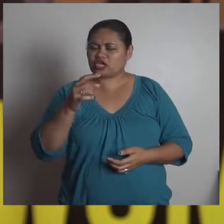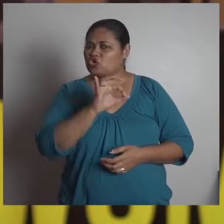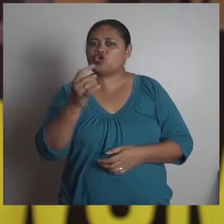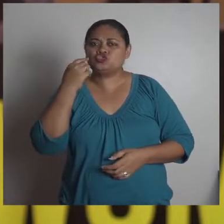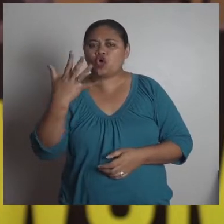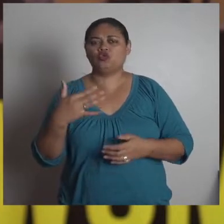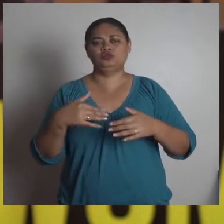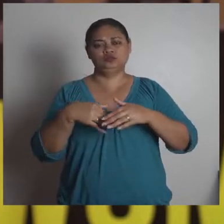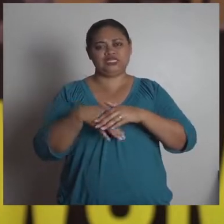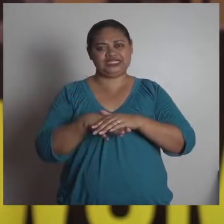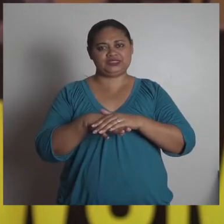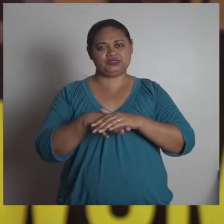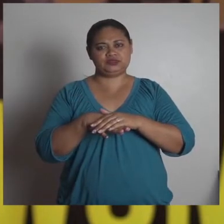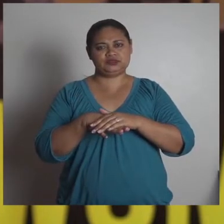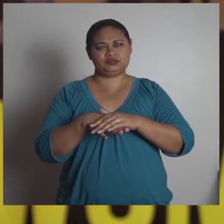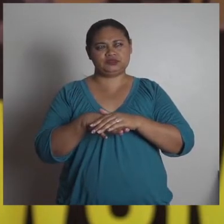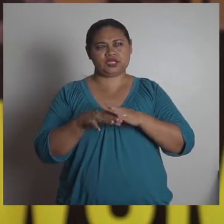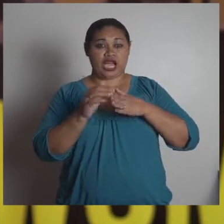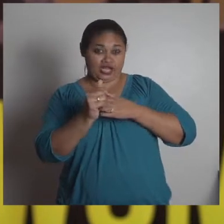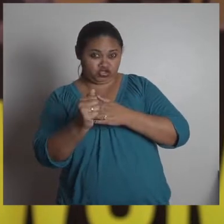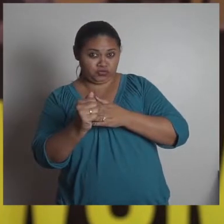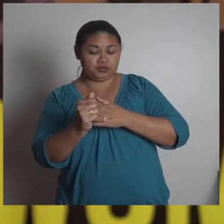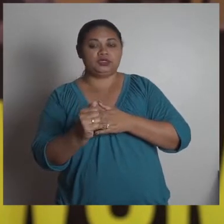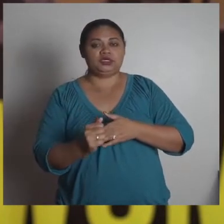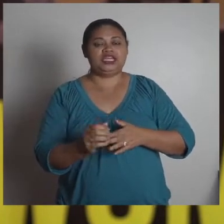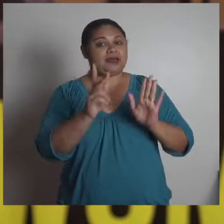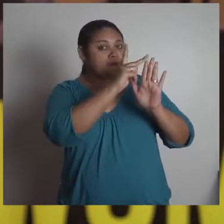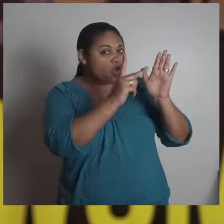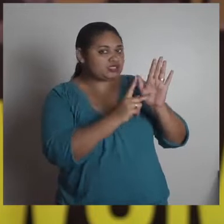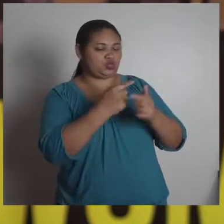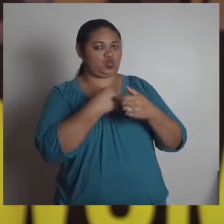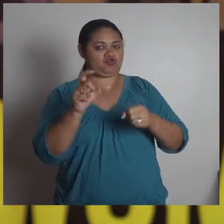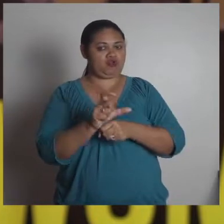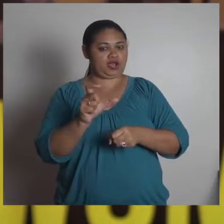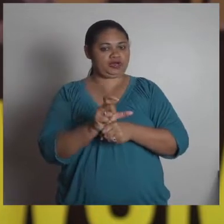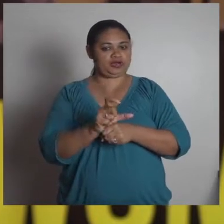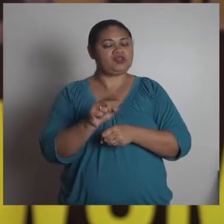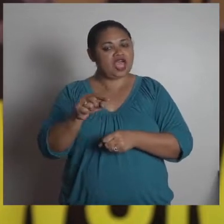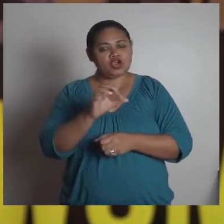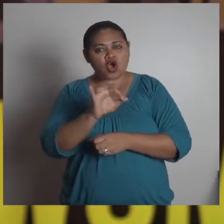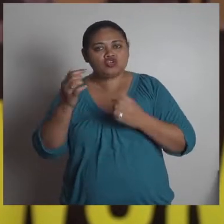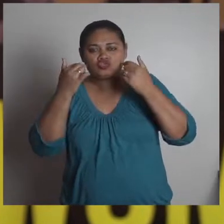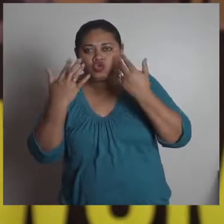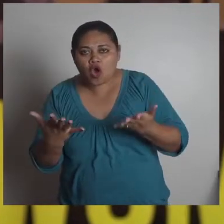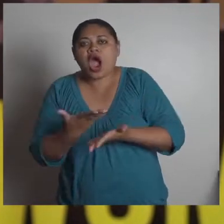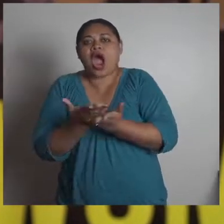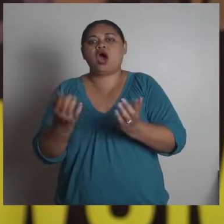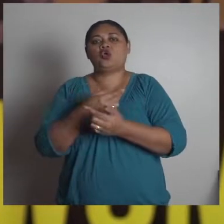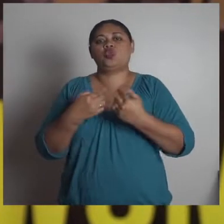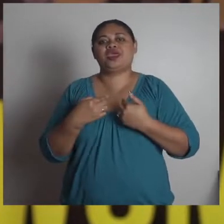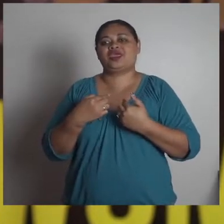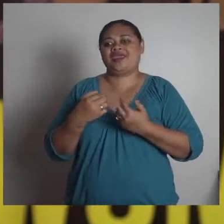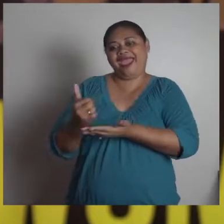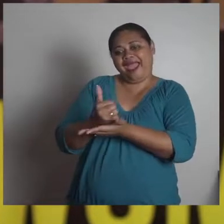world, that's not reflected in our leadership, right? That's not reflected in the policies that we create. That's